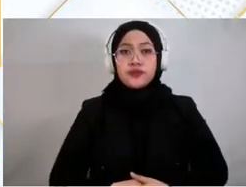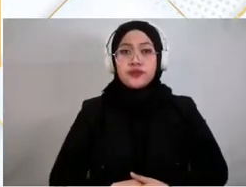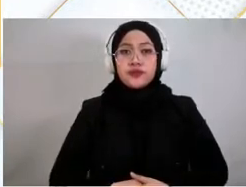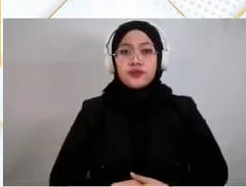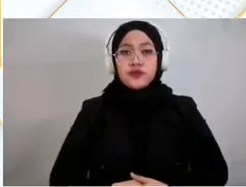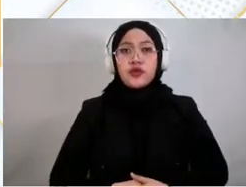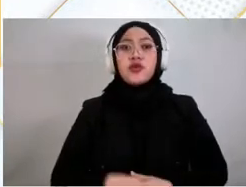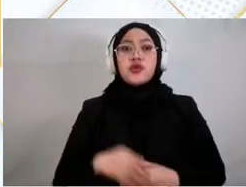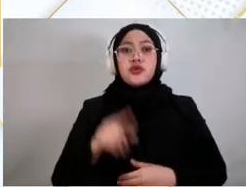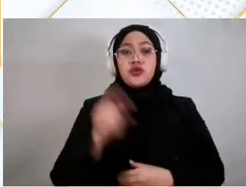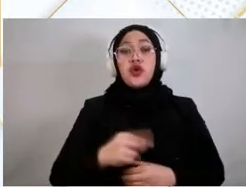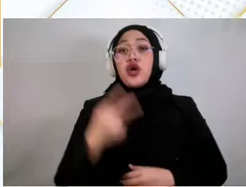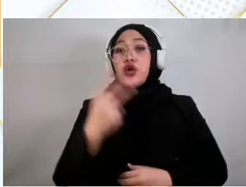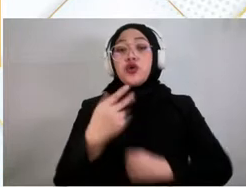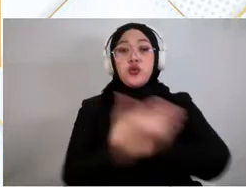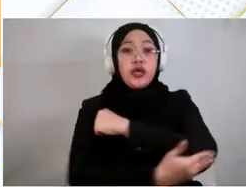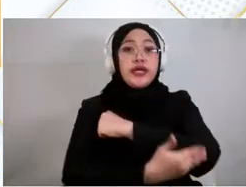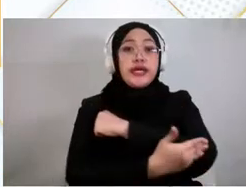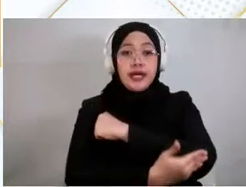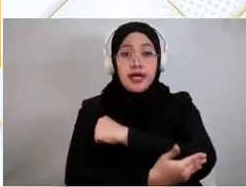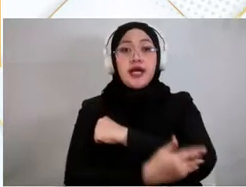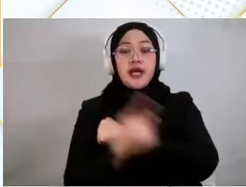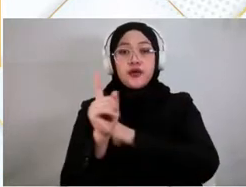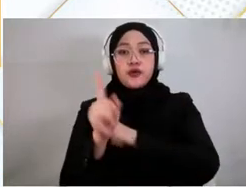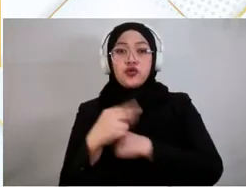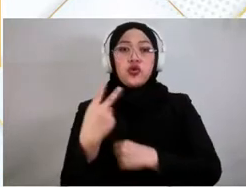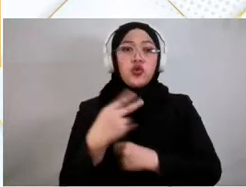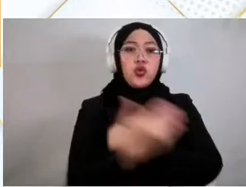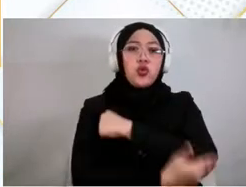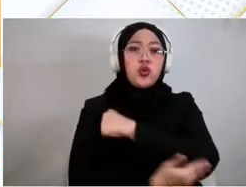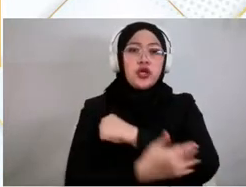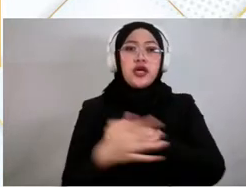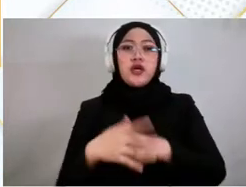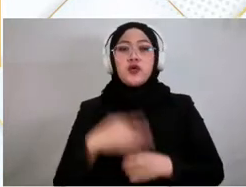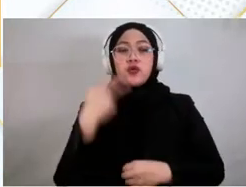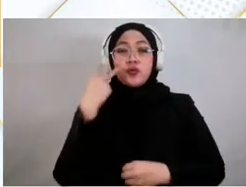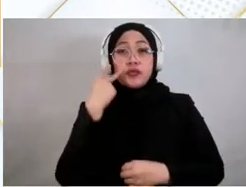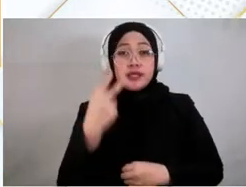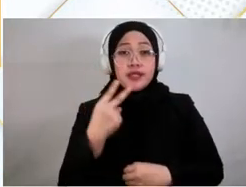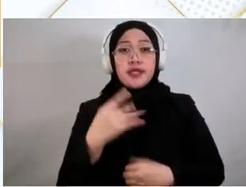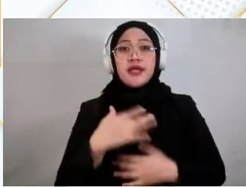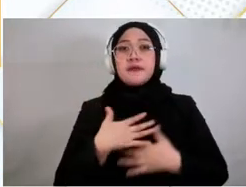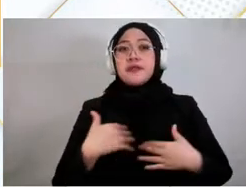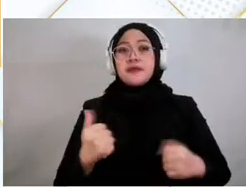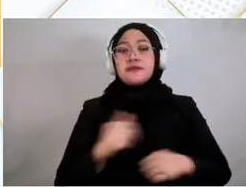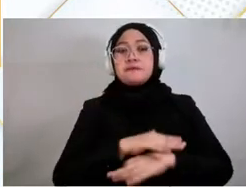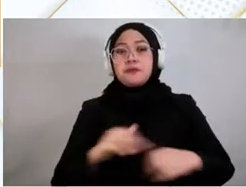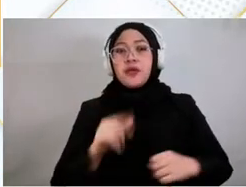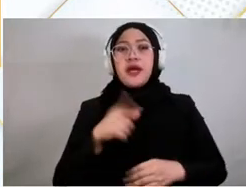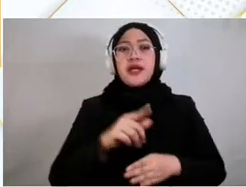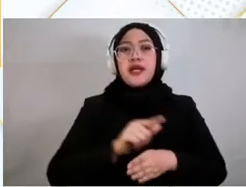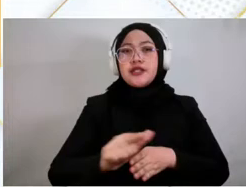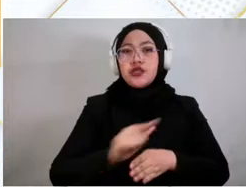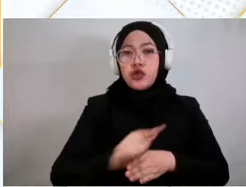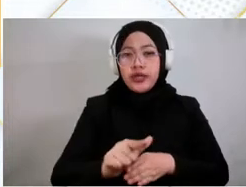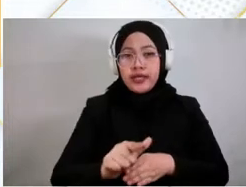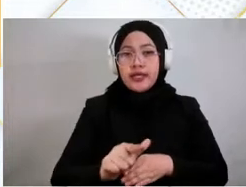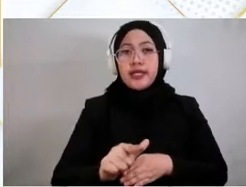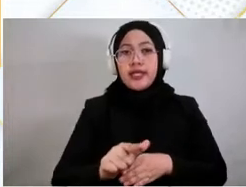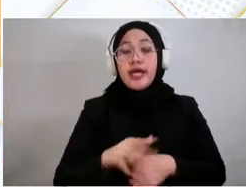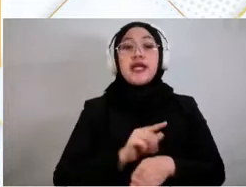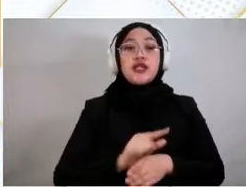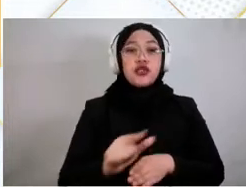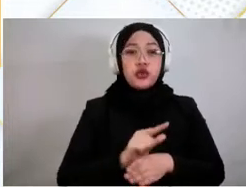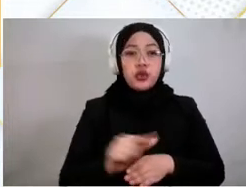between our two countries, particularly the armed forces in the area of peacekeeping. We have a new training school in Fiji